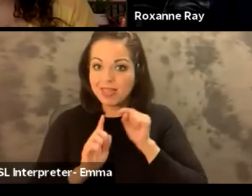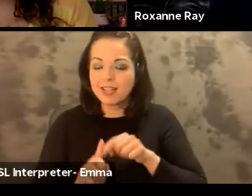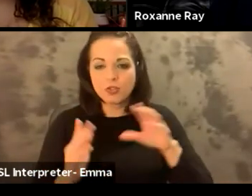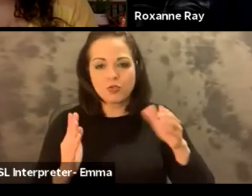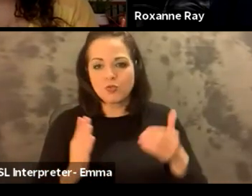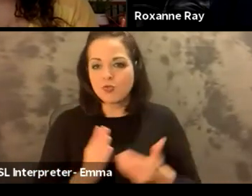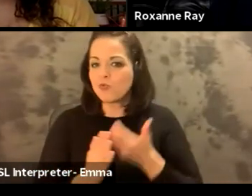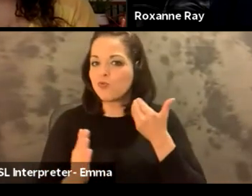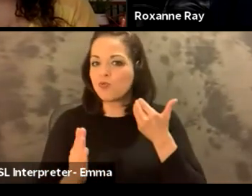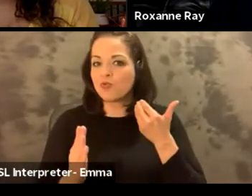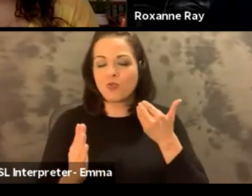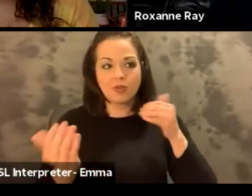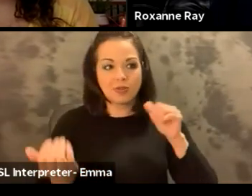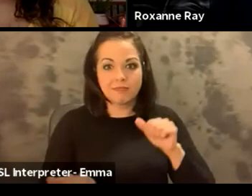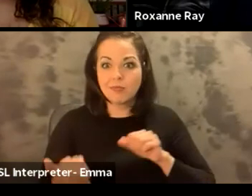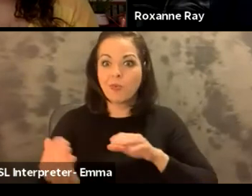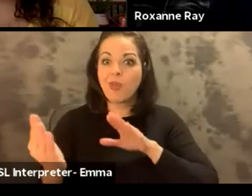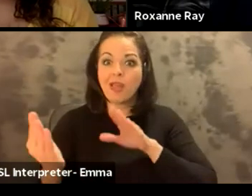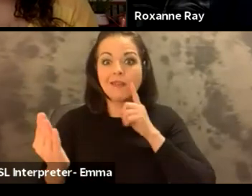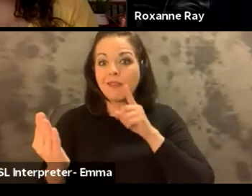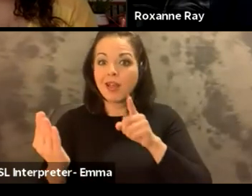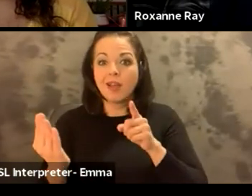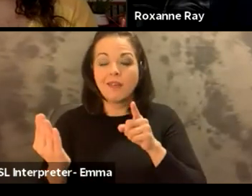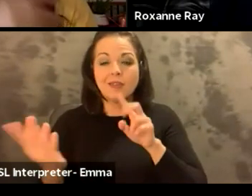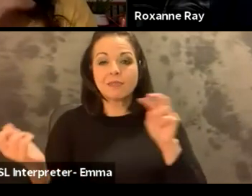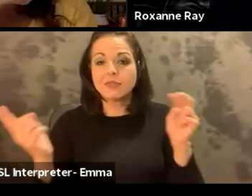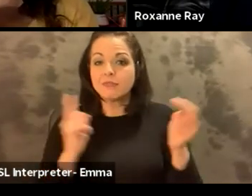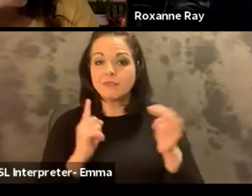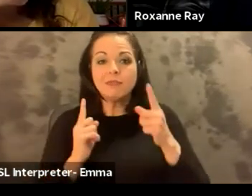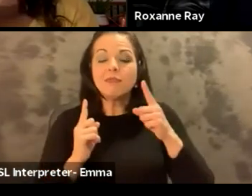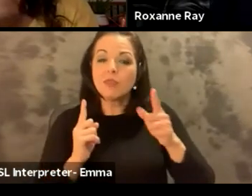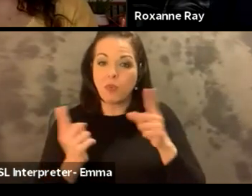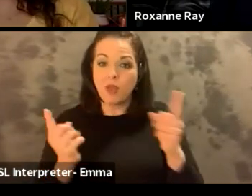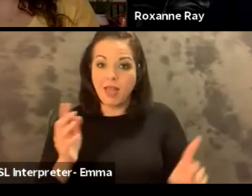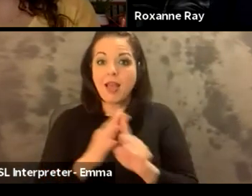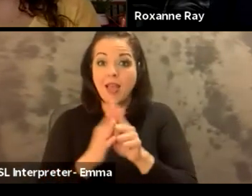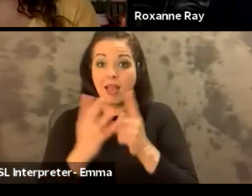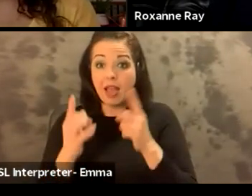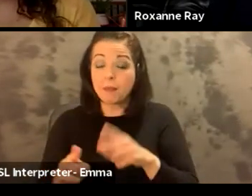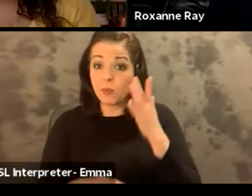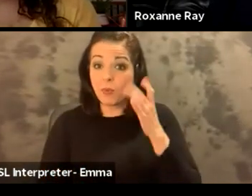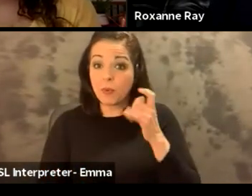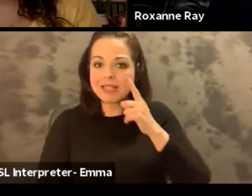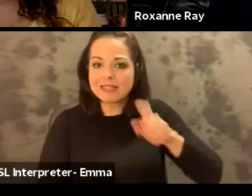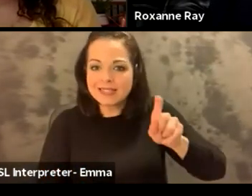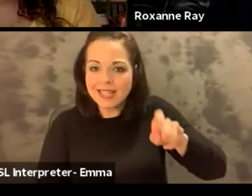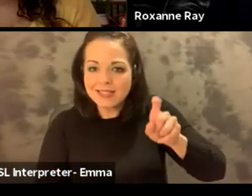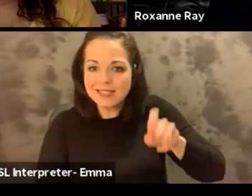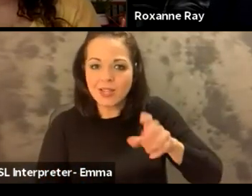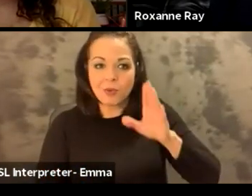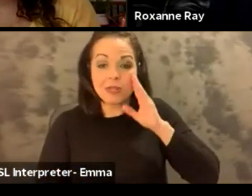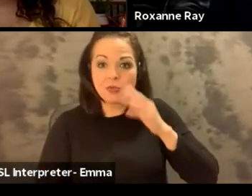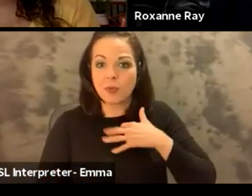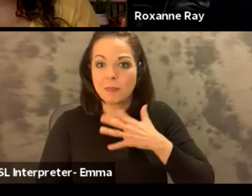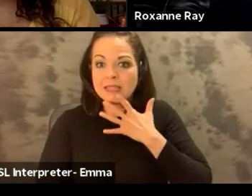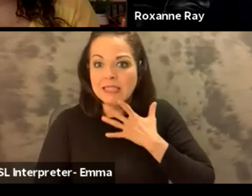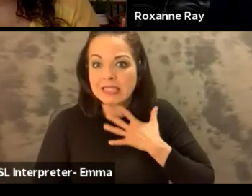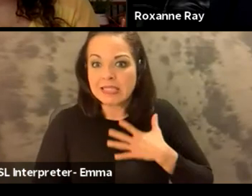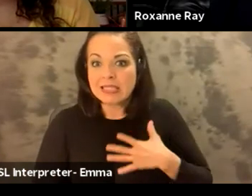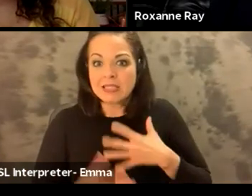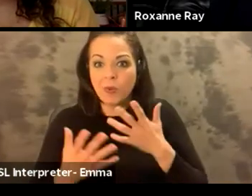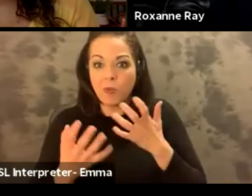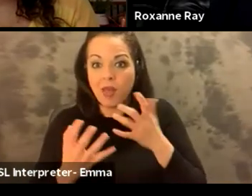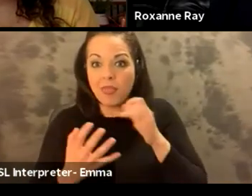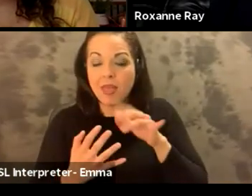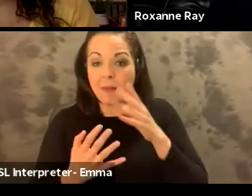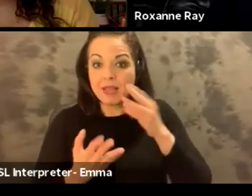arts criticism will come because it will be necessary, because we'll be hungry for it, and because the funding and